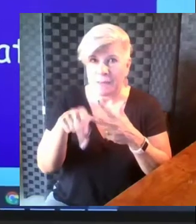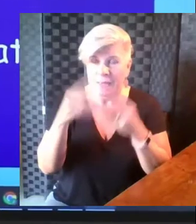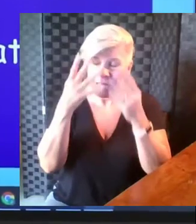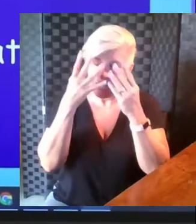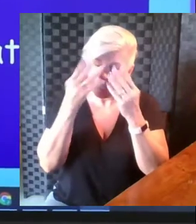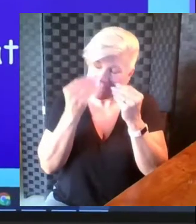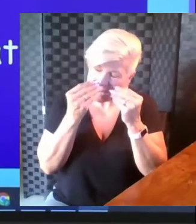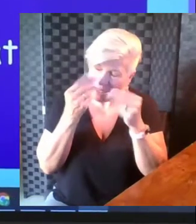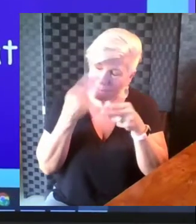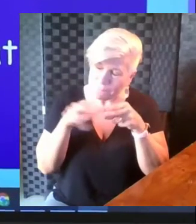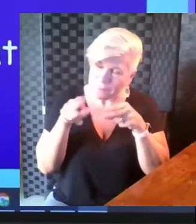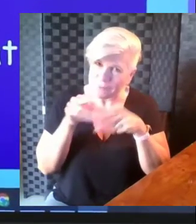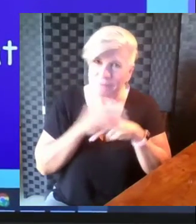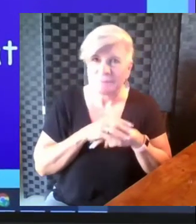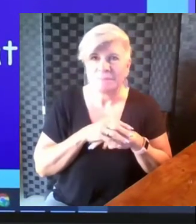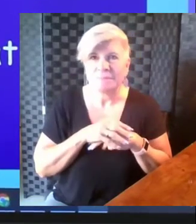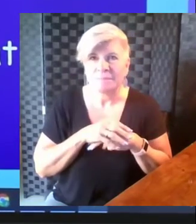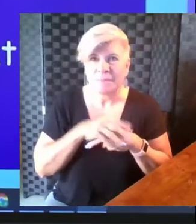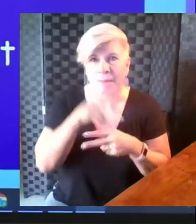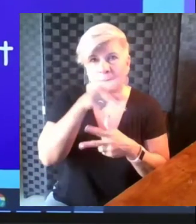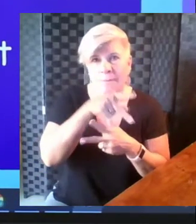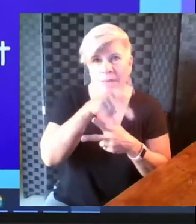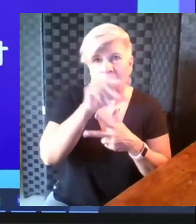Na-ap, nap.